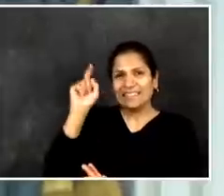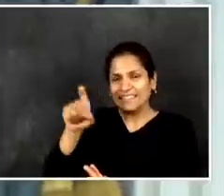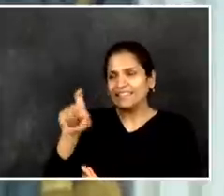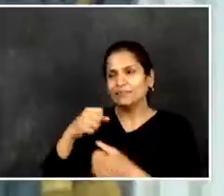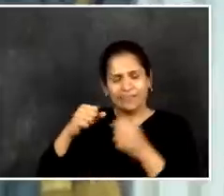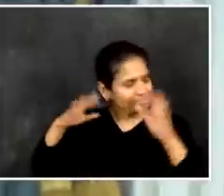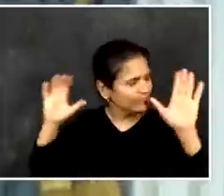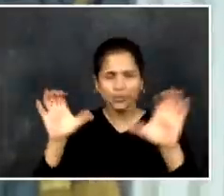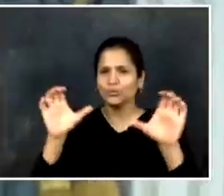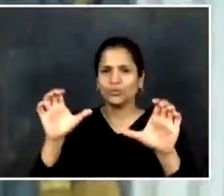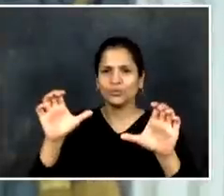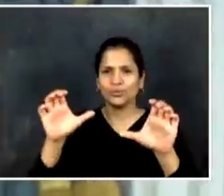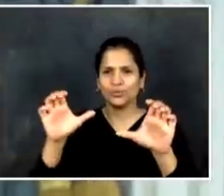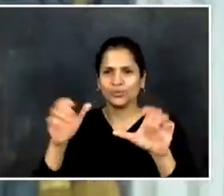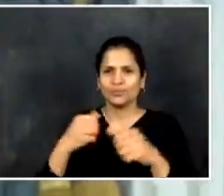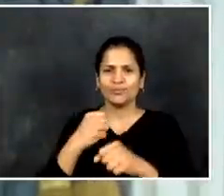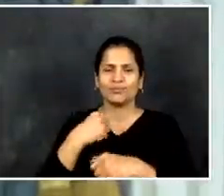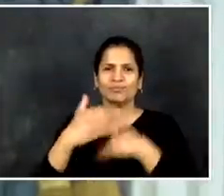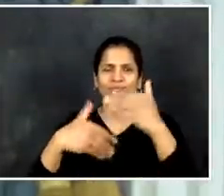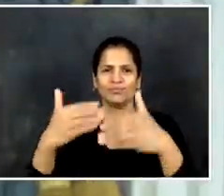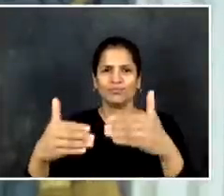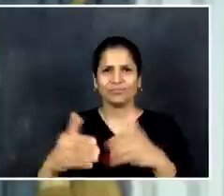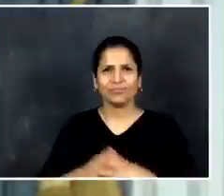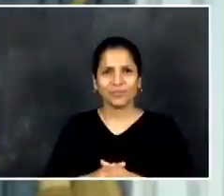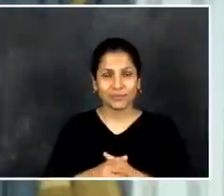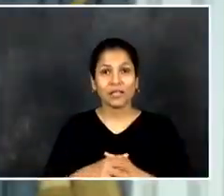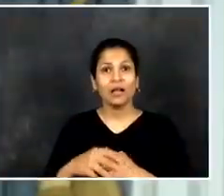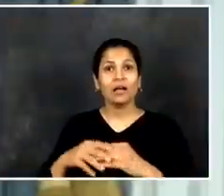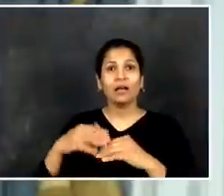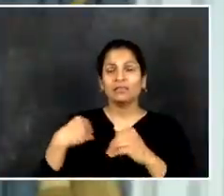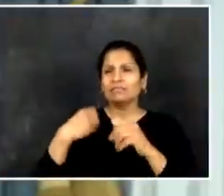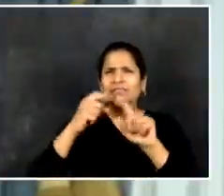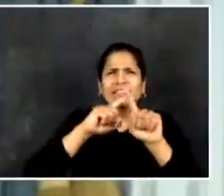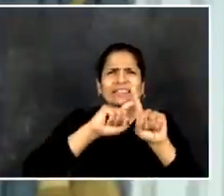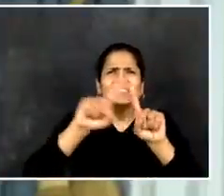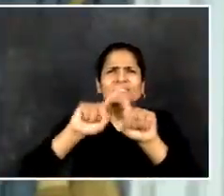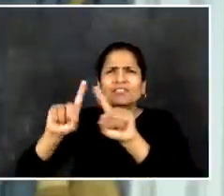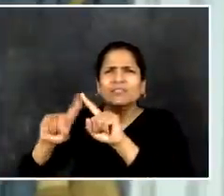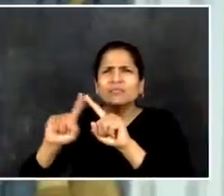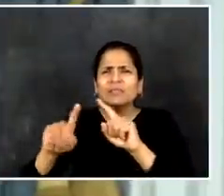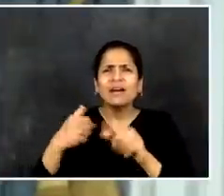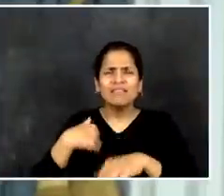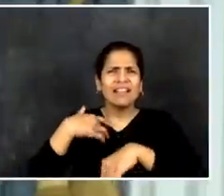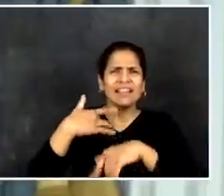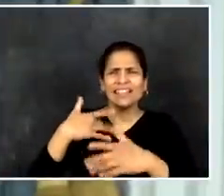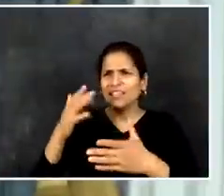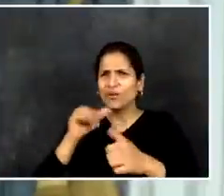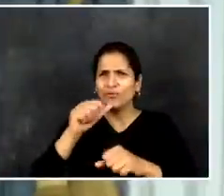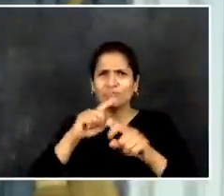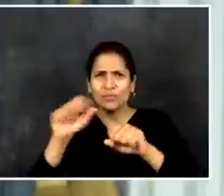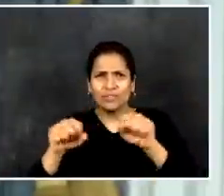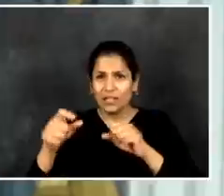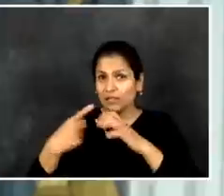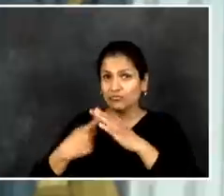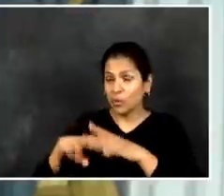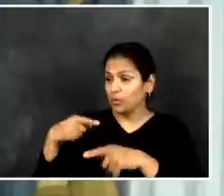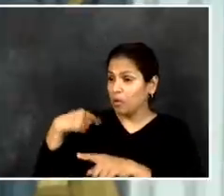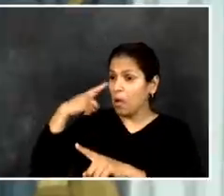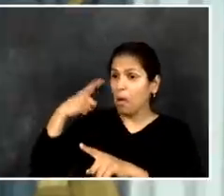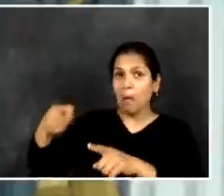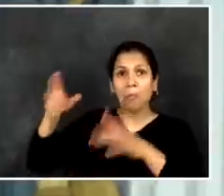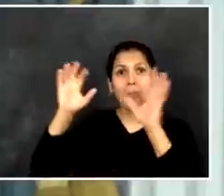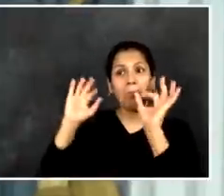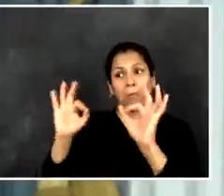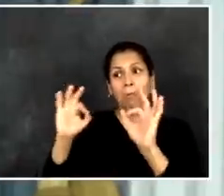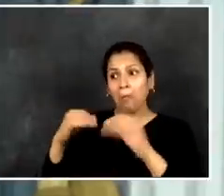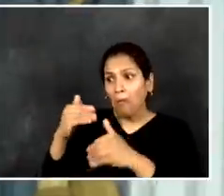one moment was when we had something that looked like it was working, and all the critical care physicians came down with